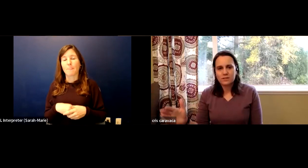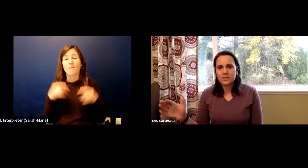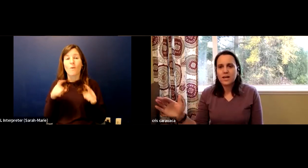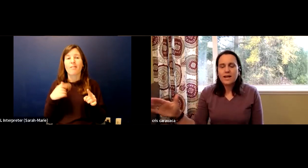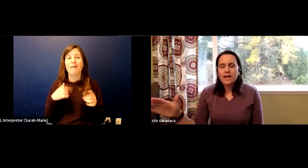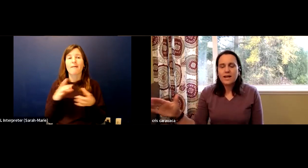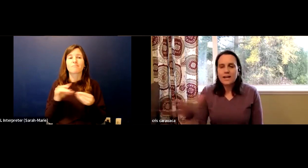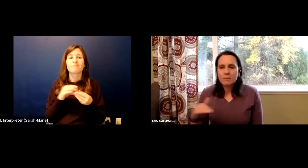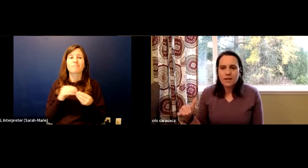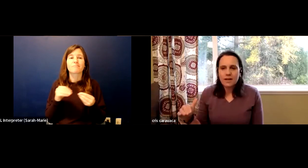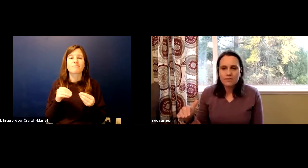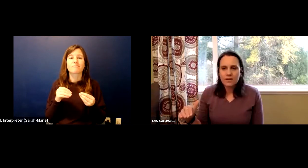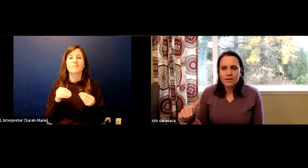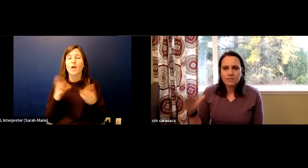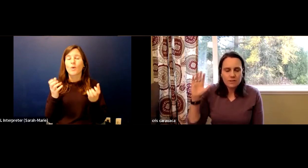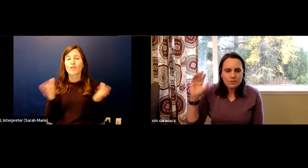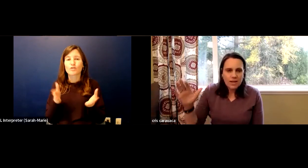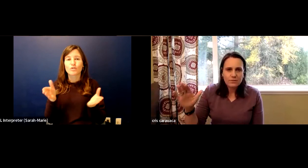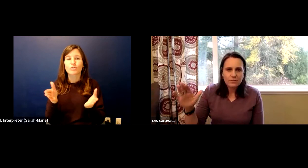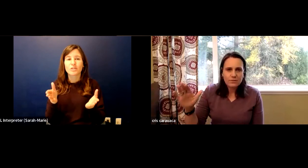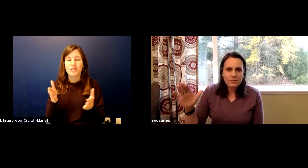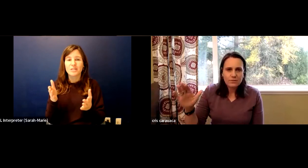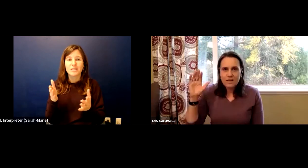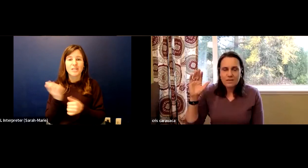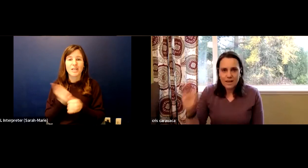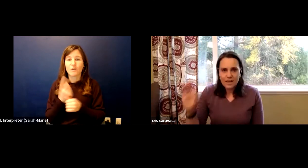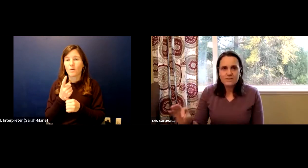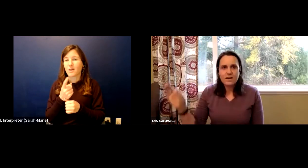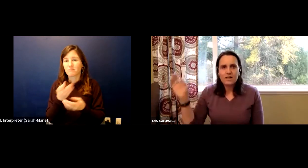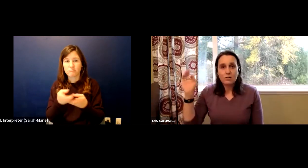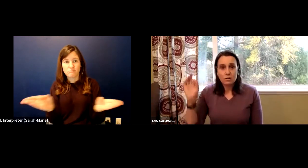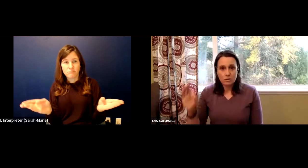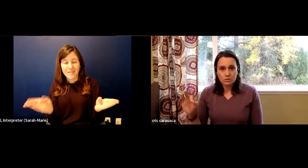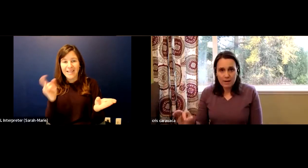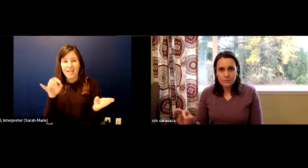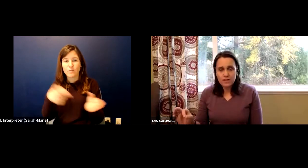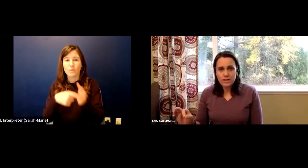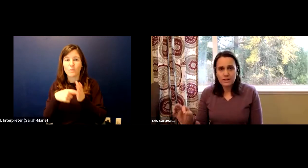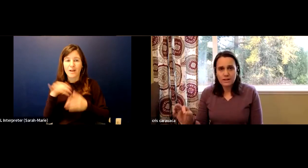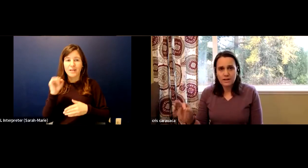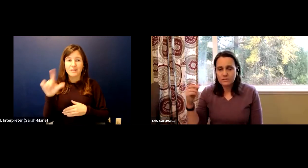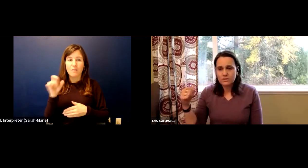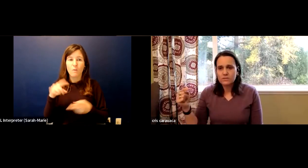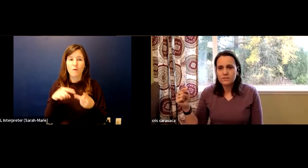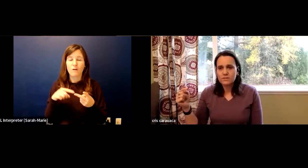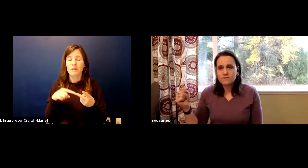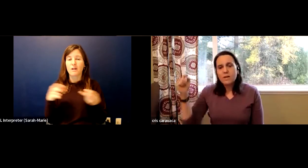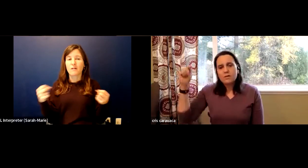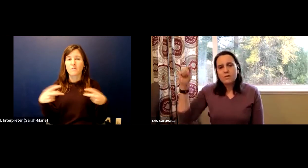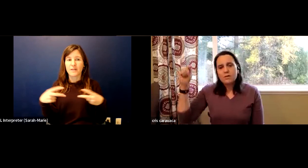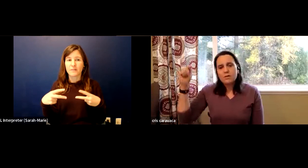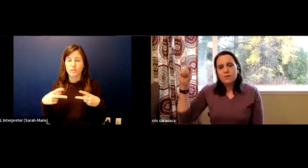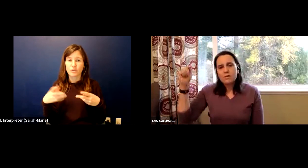just wanted to encourage anybody out there in video land, if you need the ASL or closed captioning